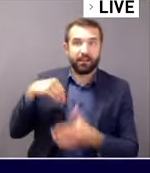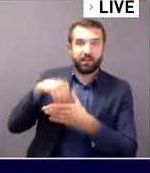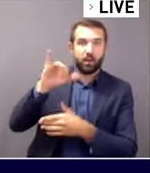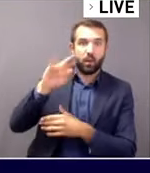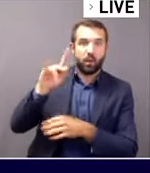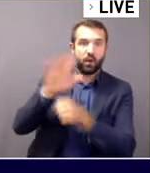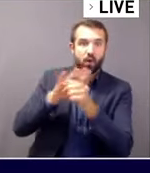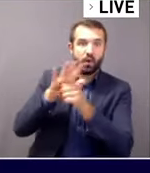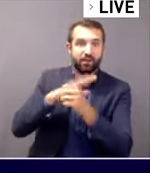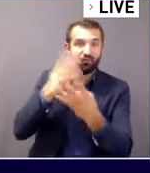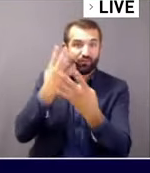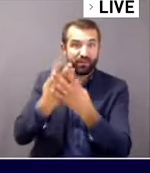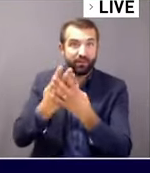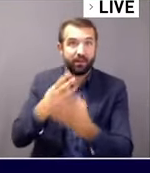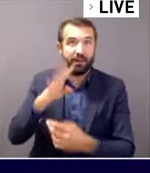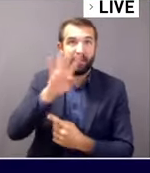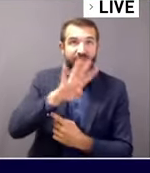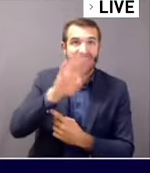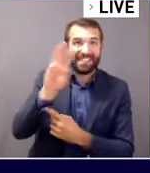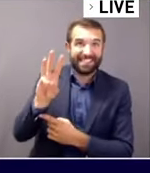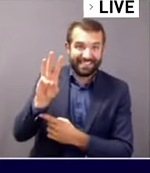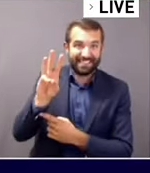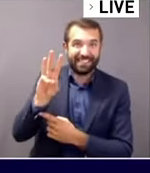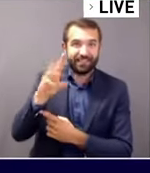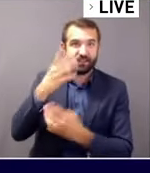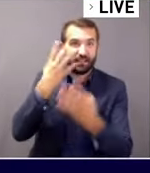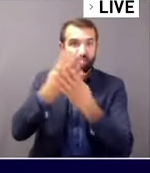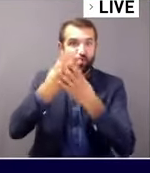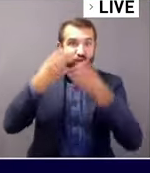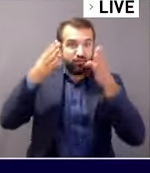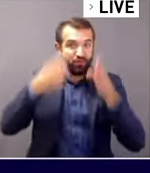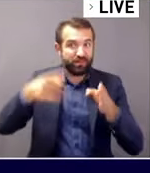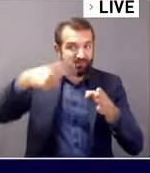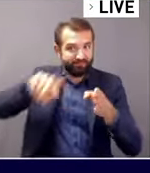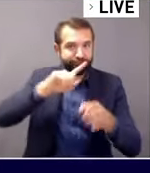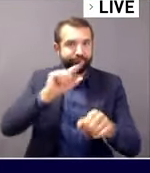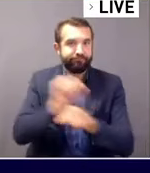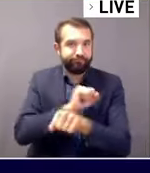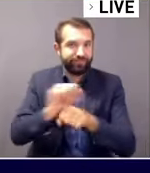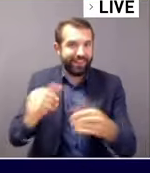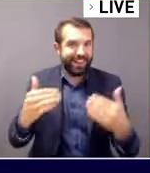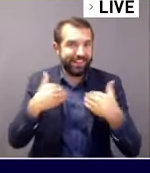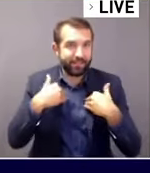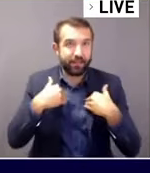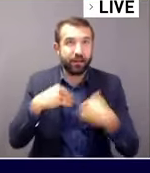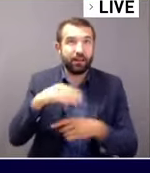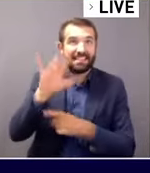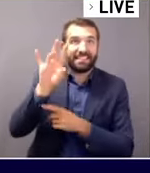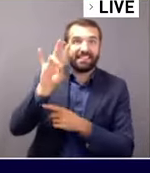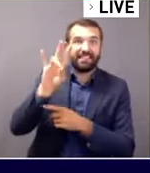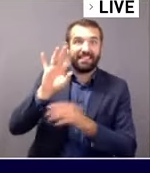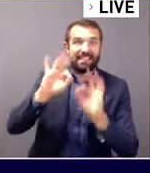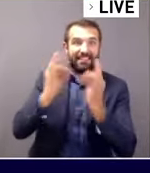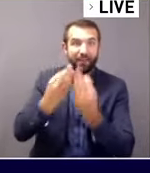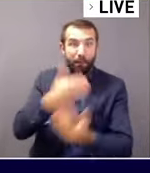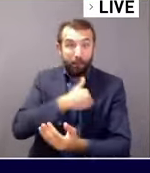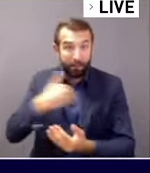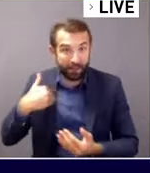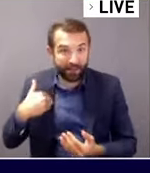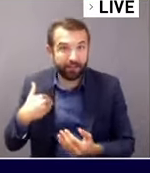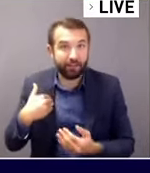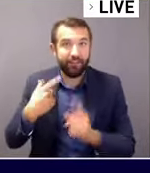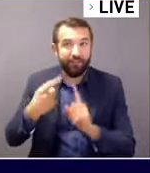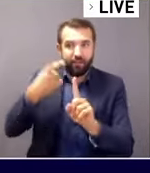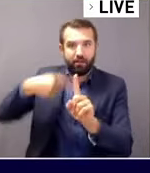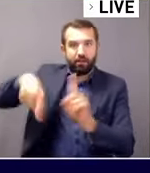positive, 46 inmates who have tested positive at the York County Jail, and seven family members